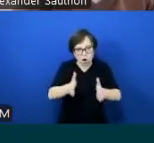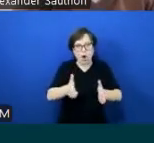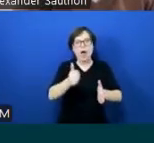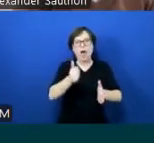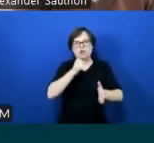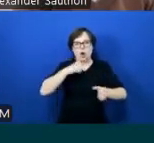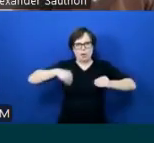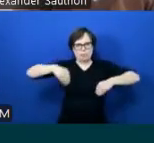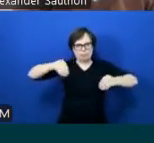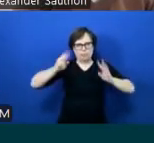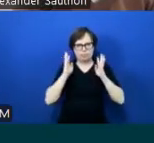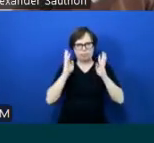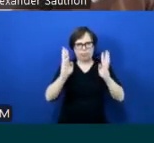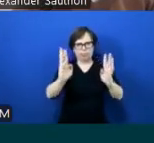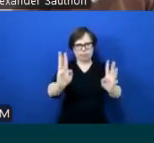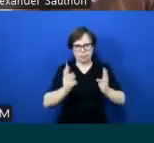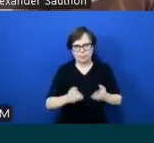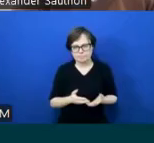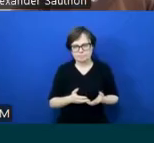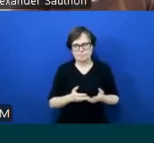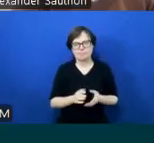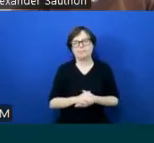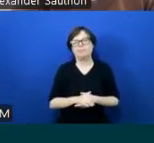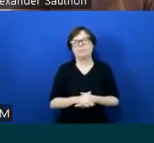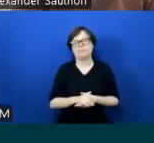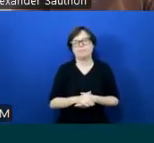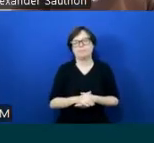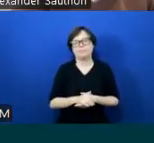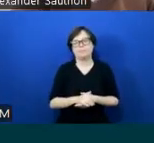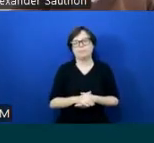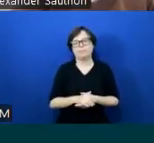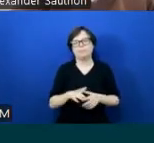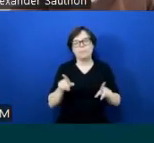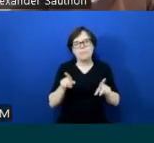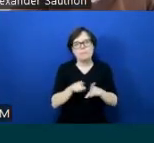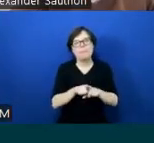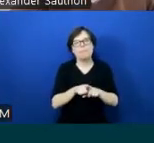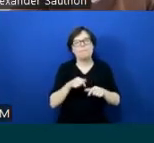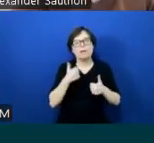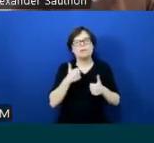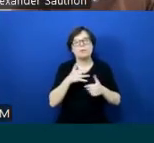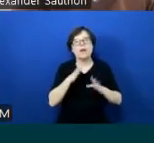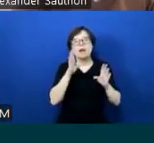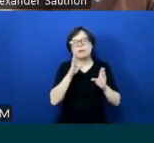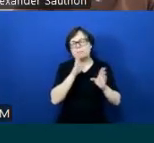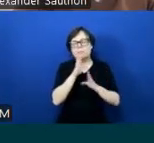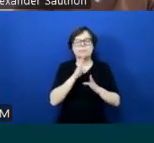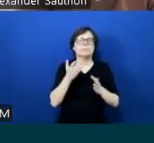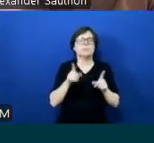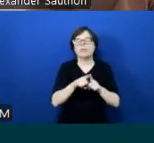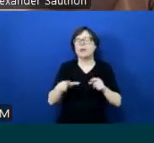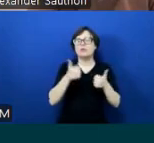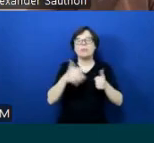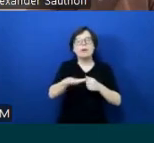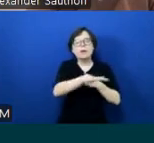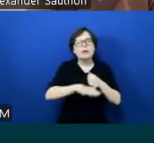landscape continuities at the city scale that run through different urban fabrics. For streets